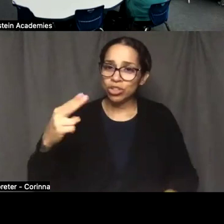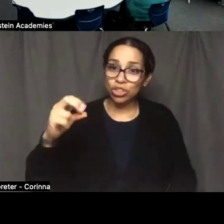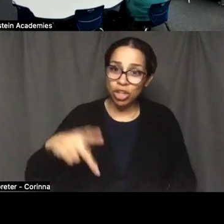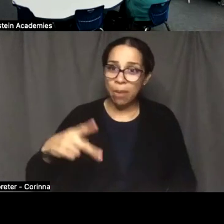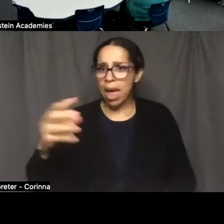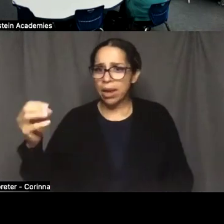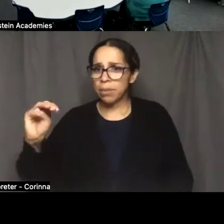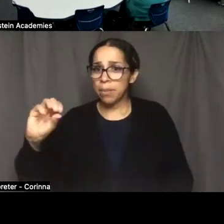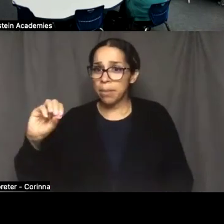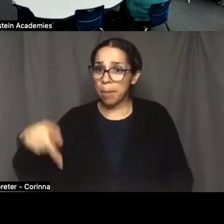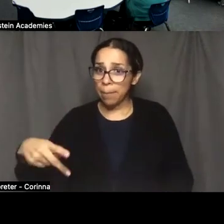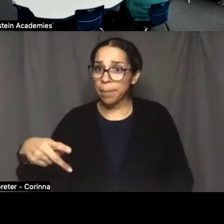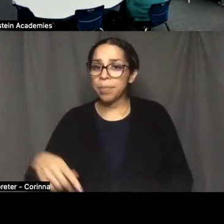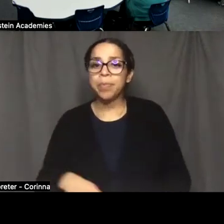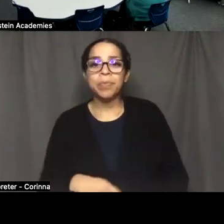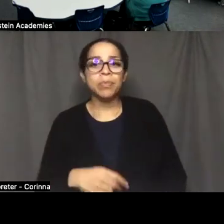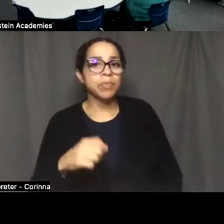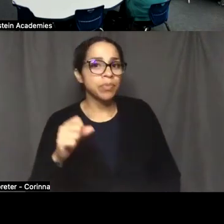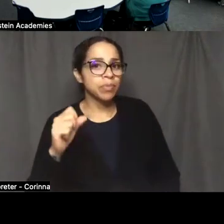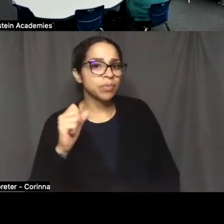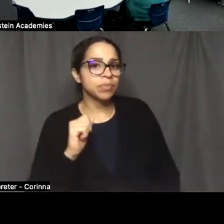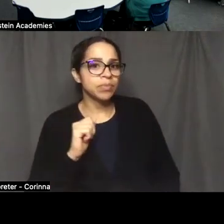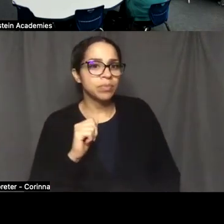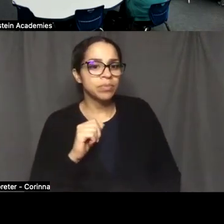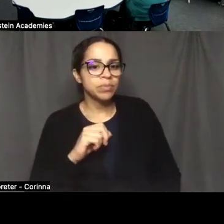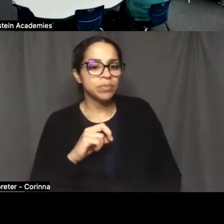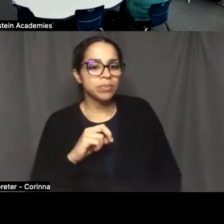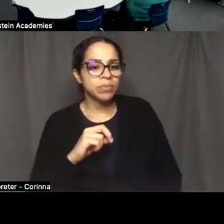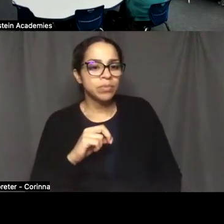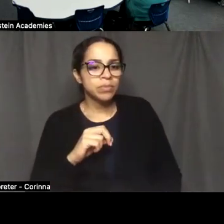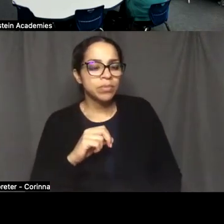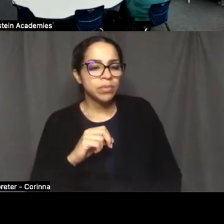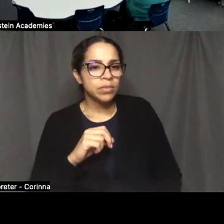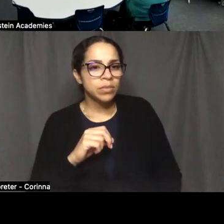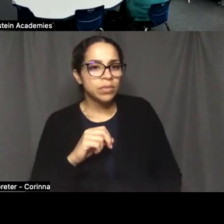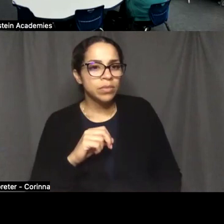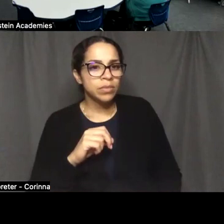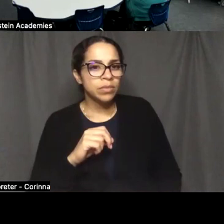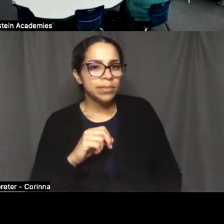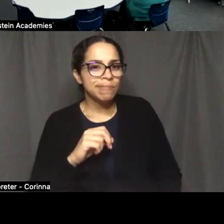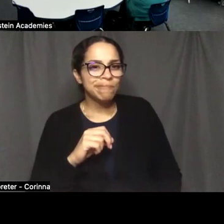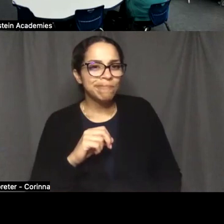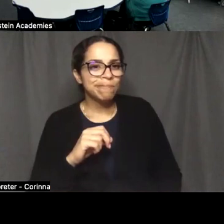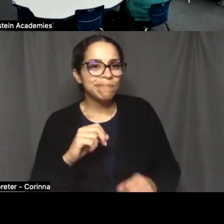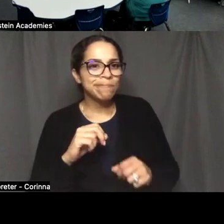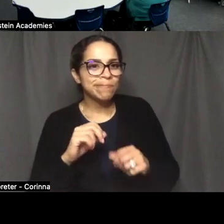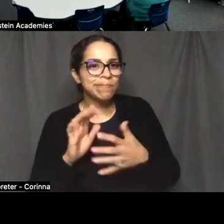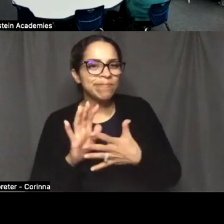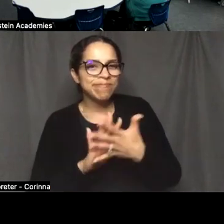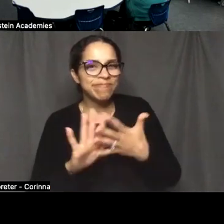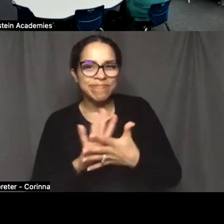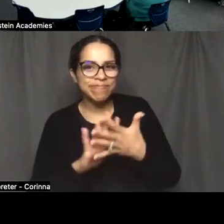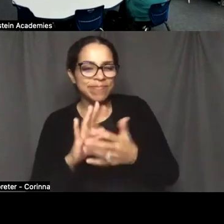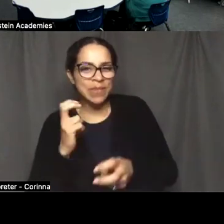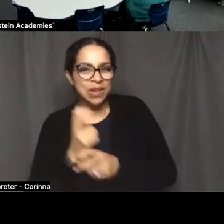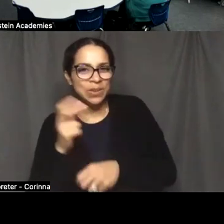my class, we're always like, mop it up. What's the word? So you can do